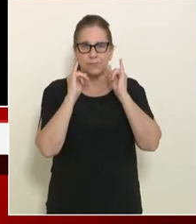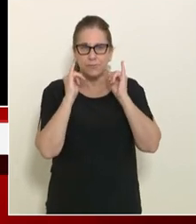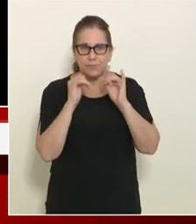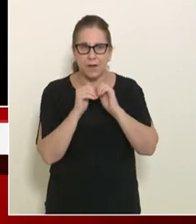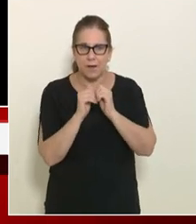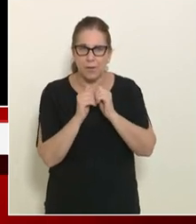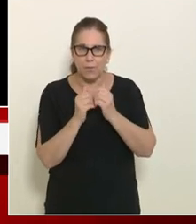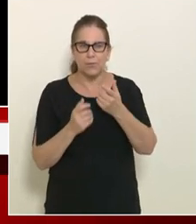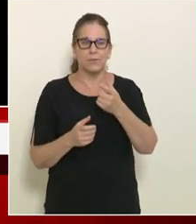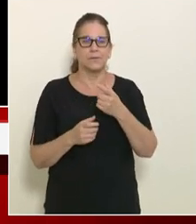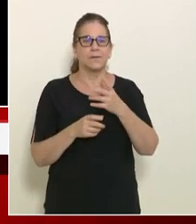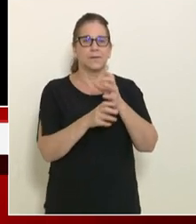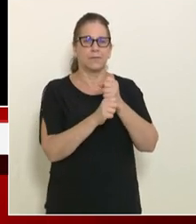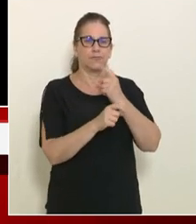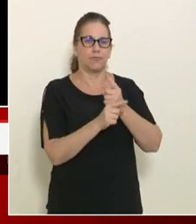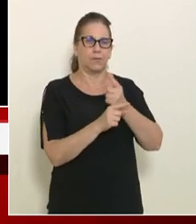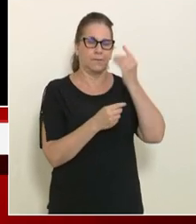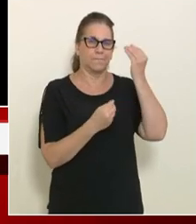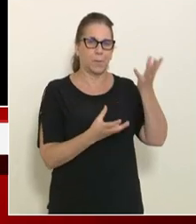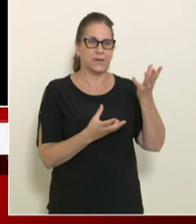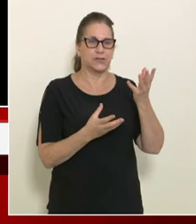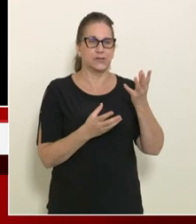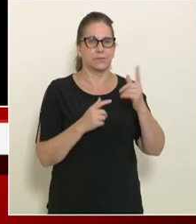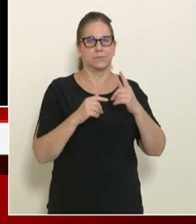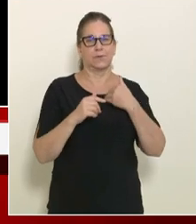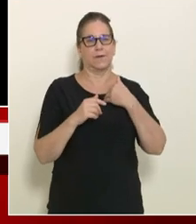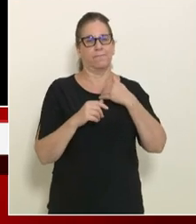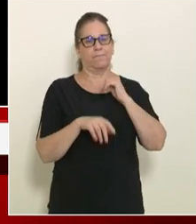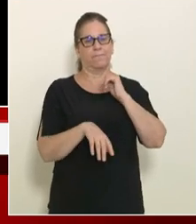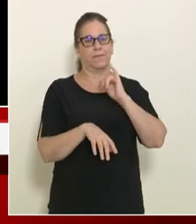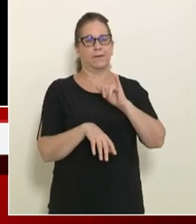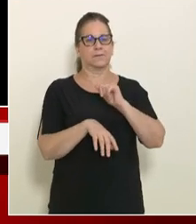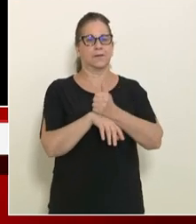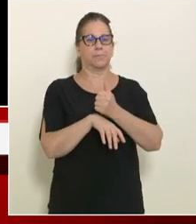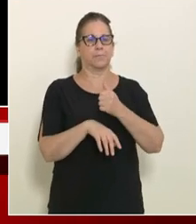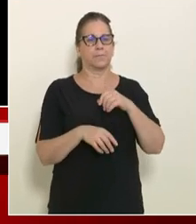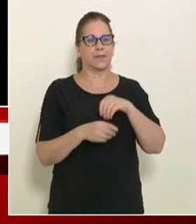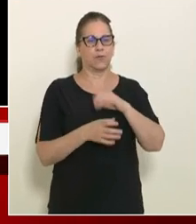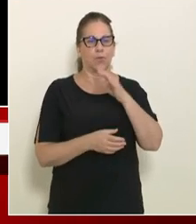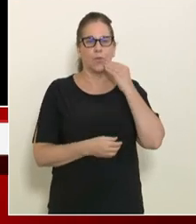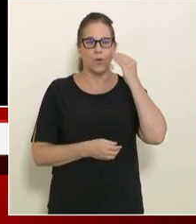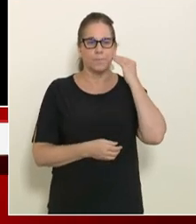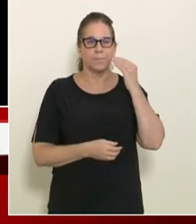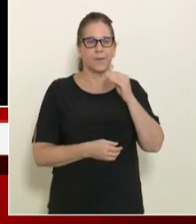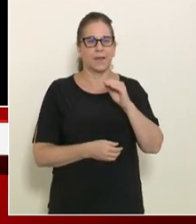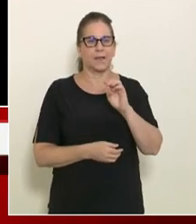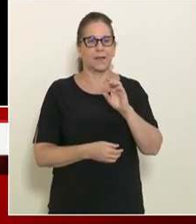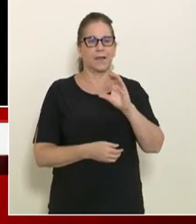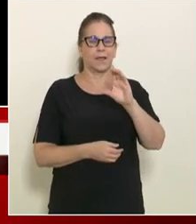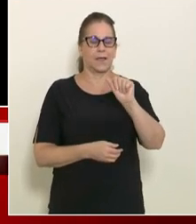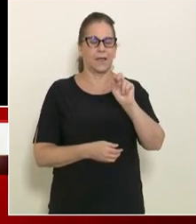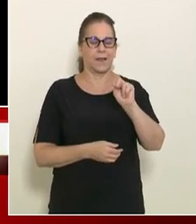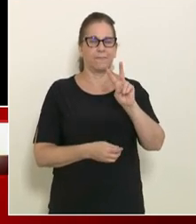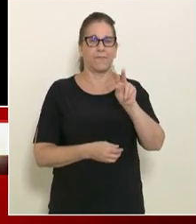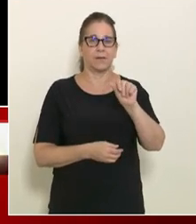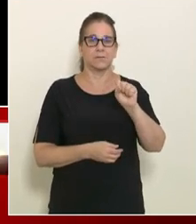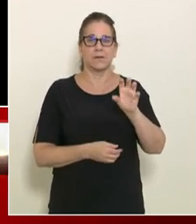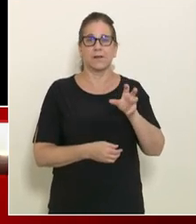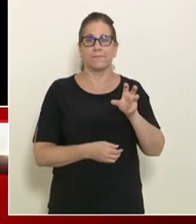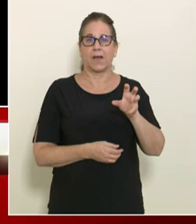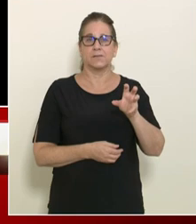to families about Canvas, which is where they can go and access all of our learning materials. There is